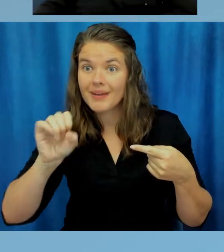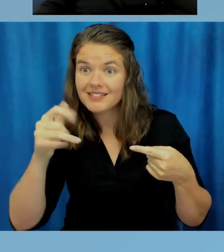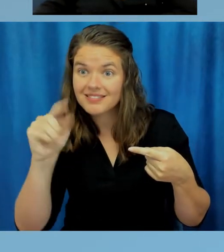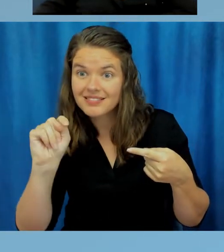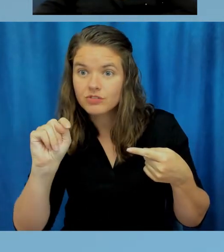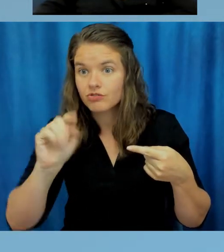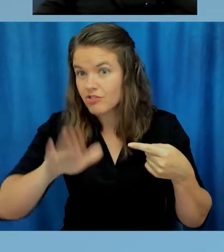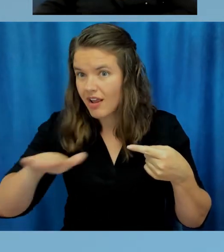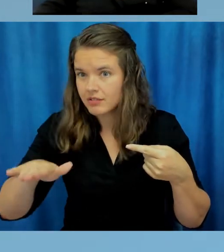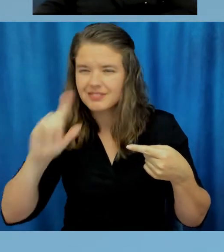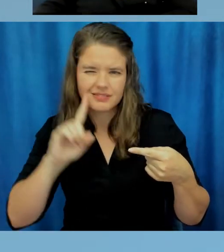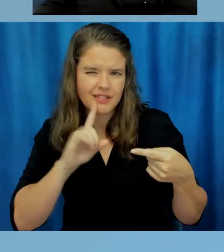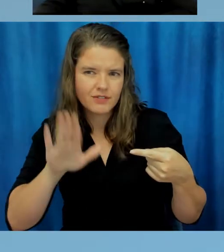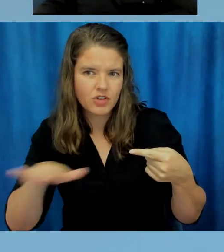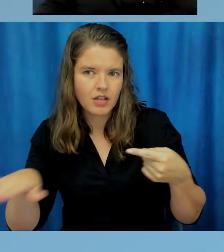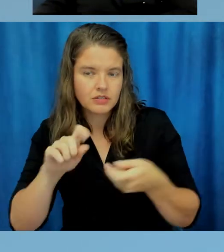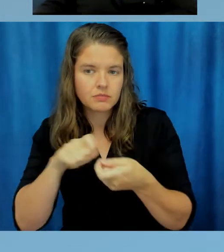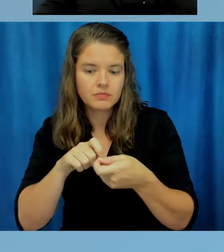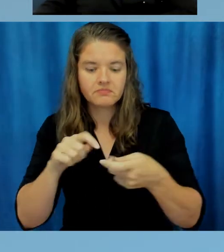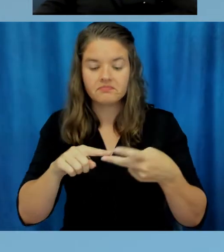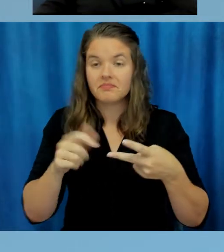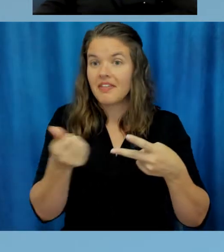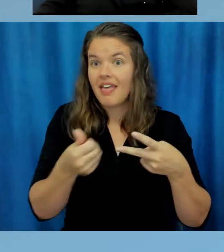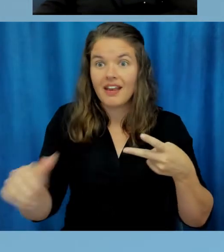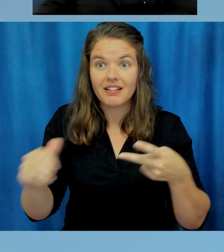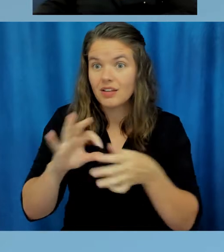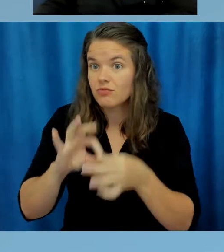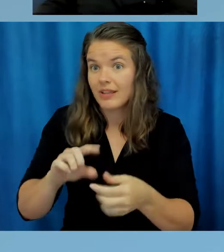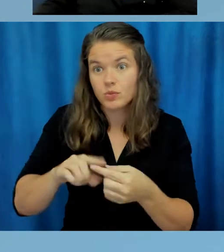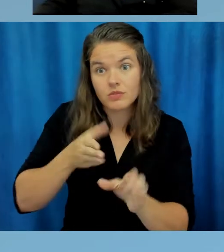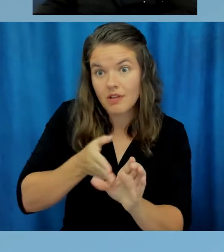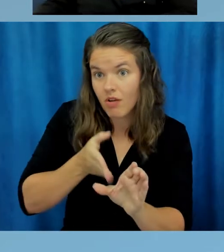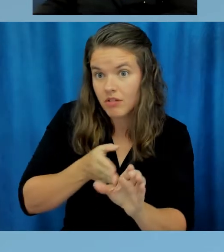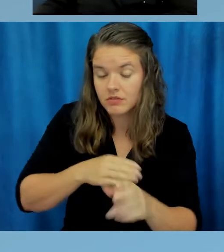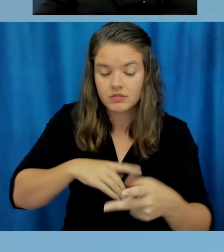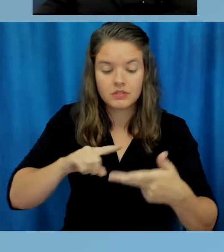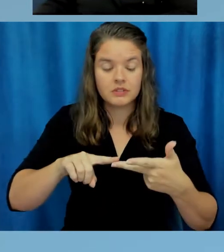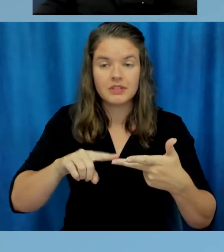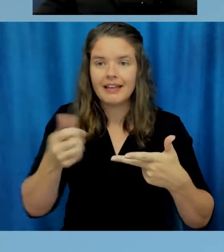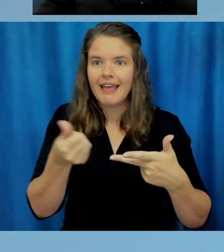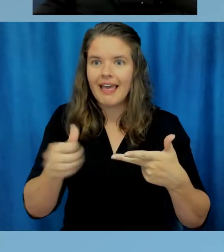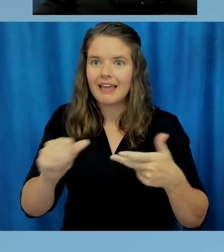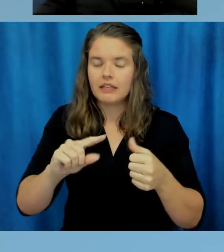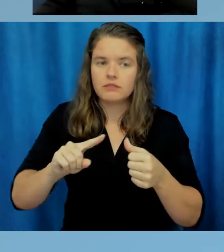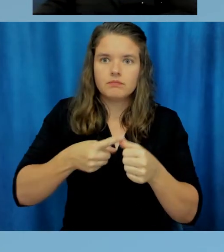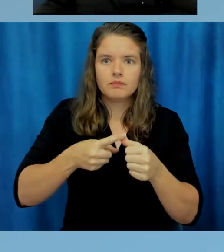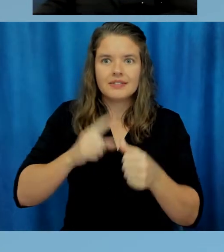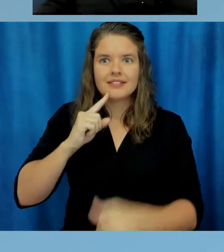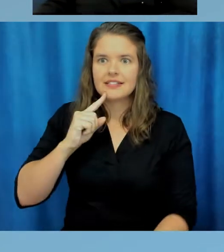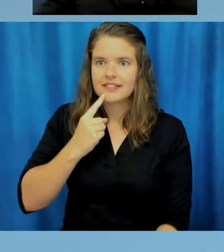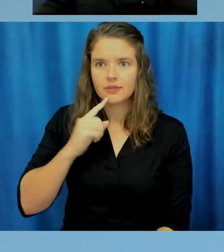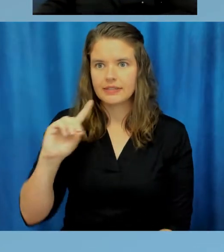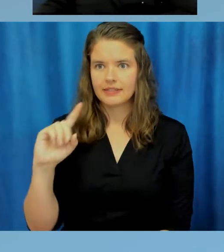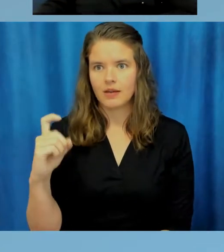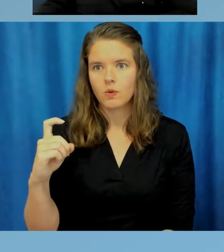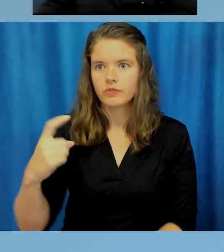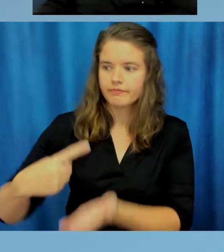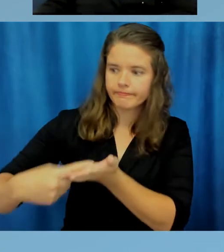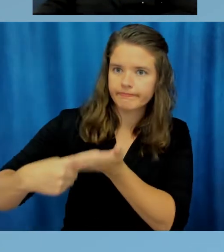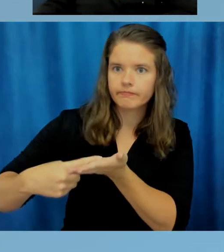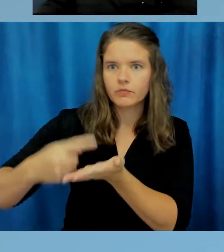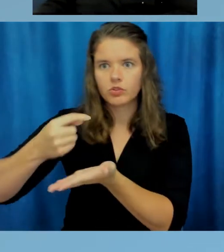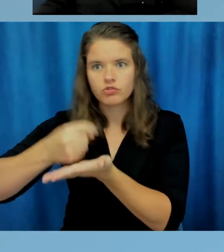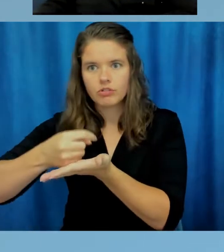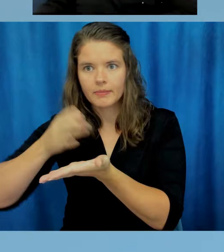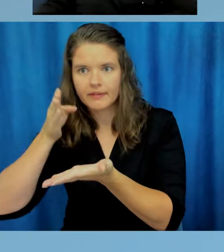child specifically, anything psych related, any initial serious diagnosis and discussion on course